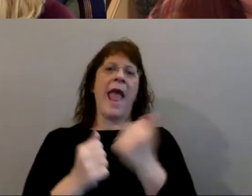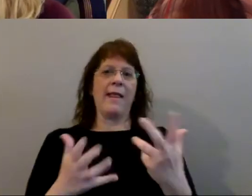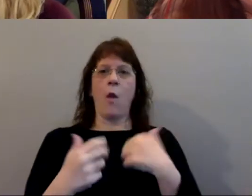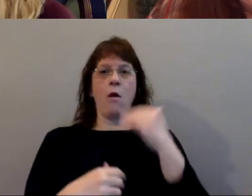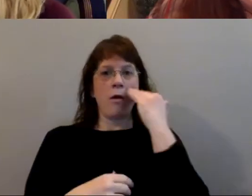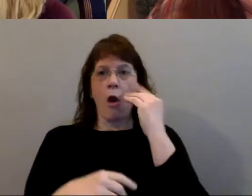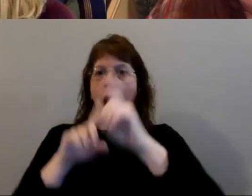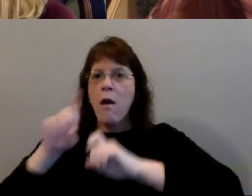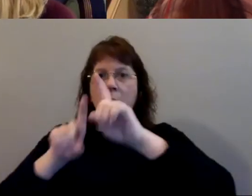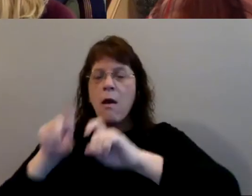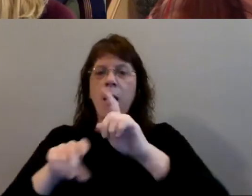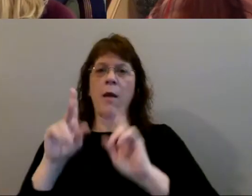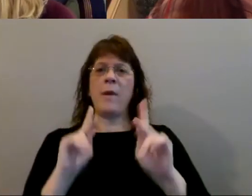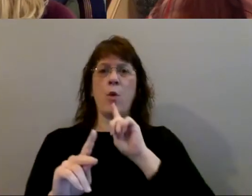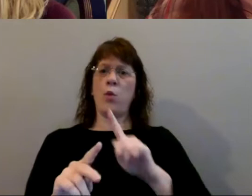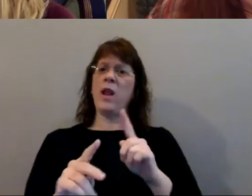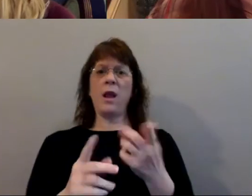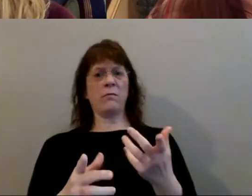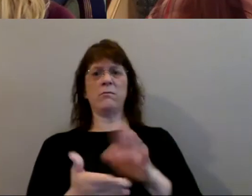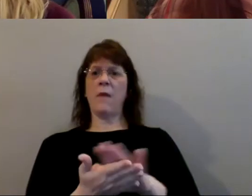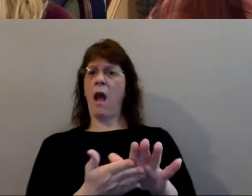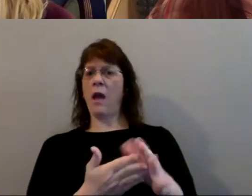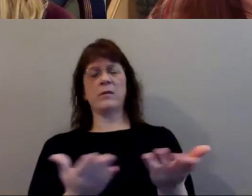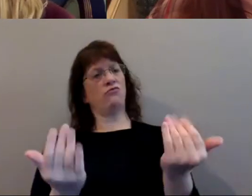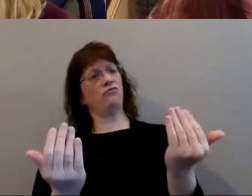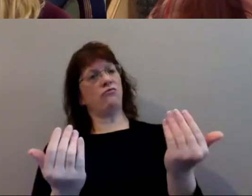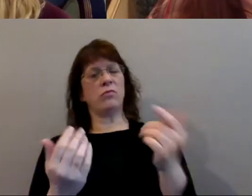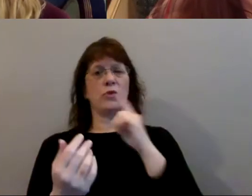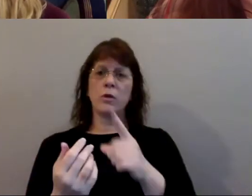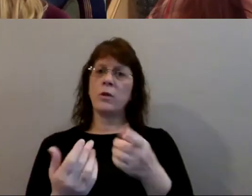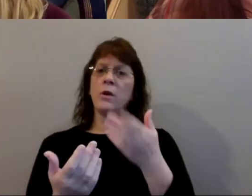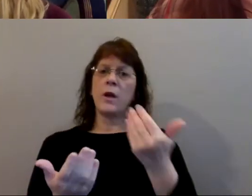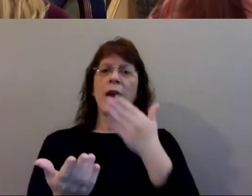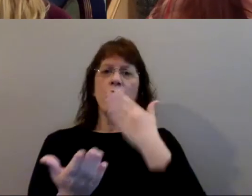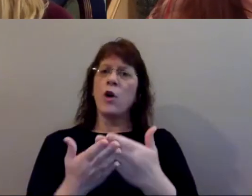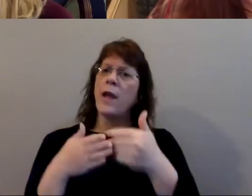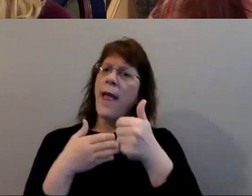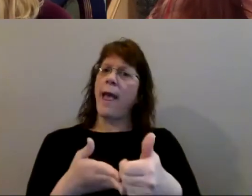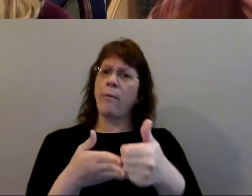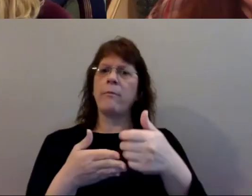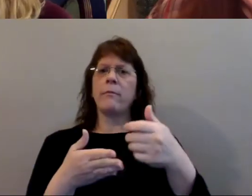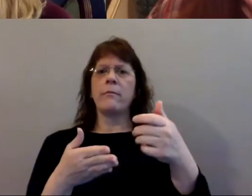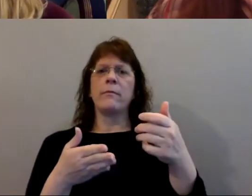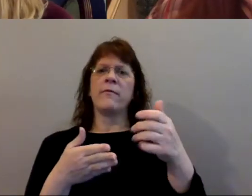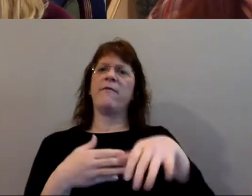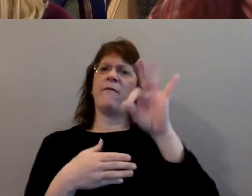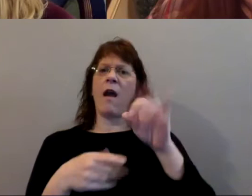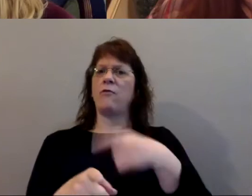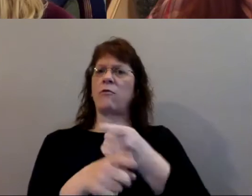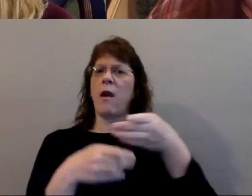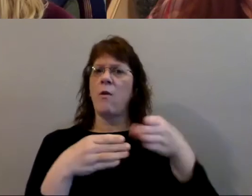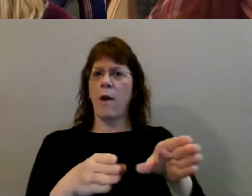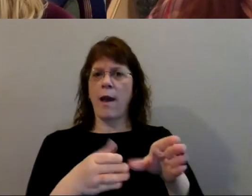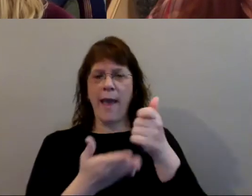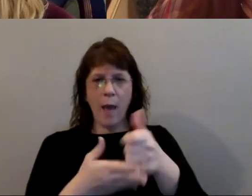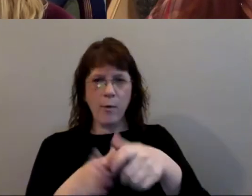know. And I mean, people are very receptive and very nice and good at kind of pointing you in the right direction and helping you target what your